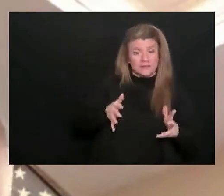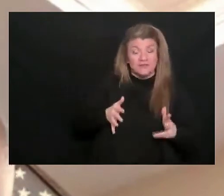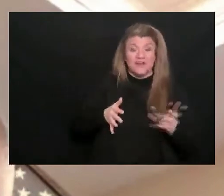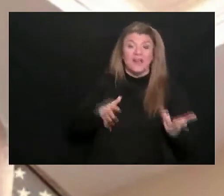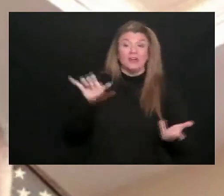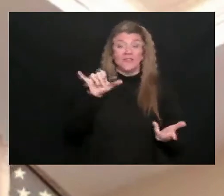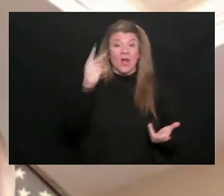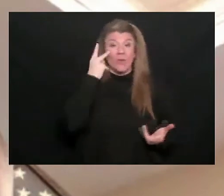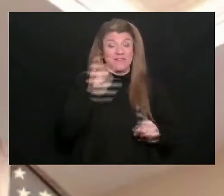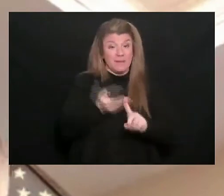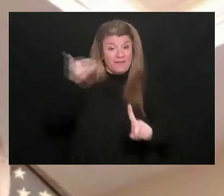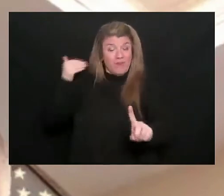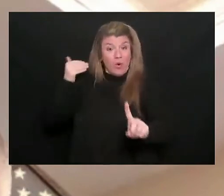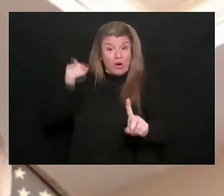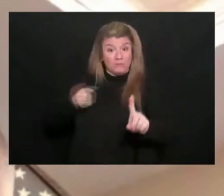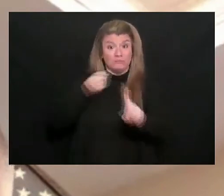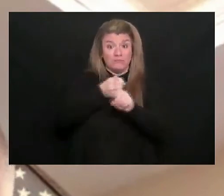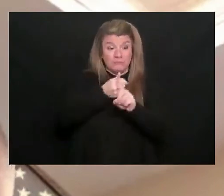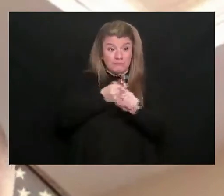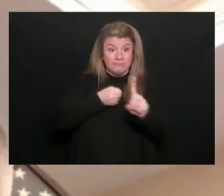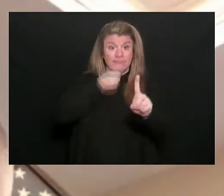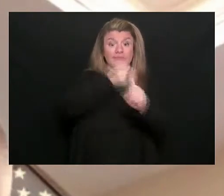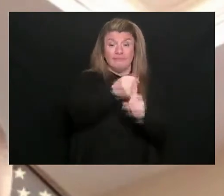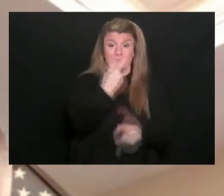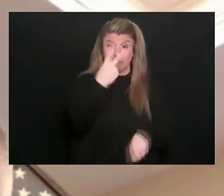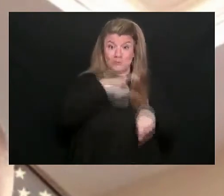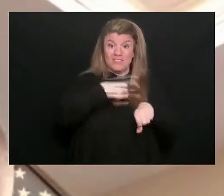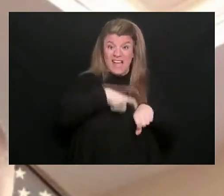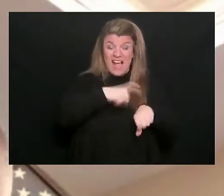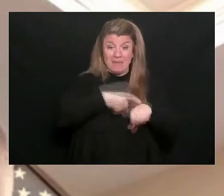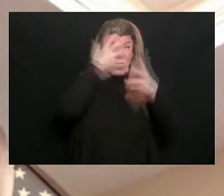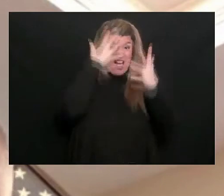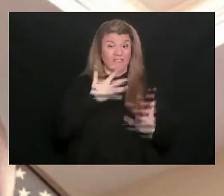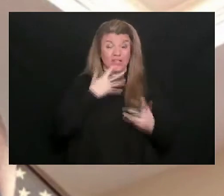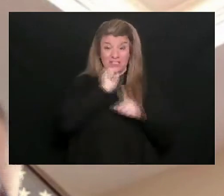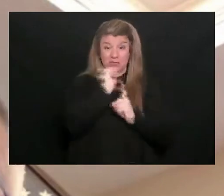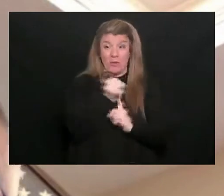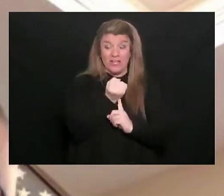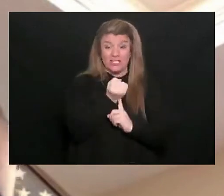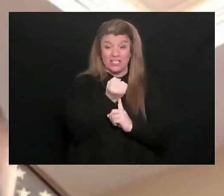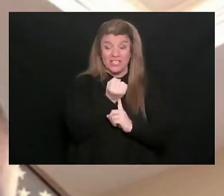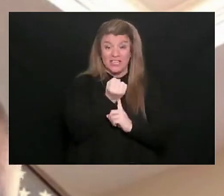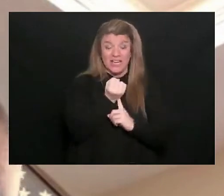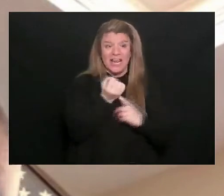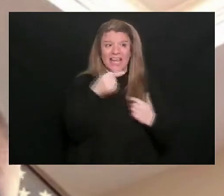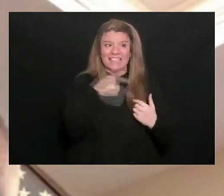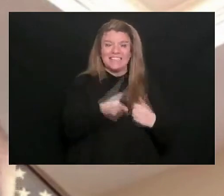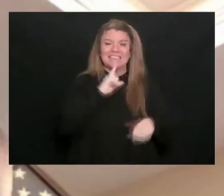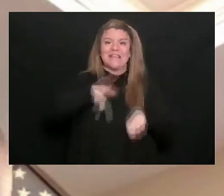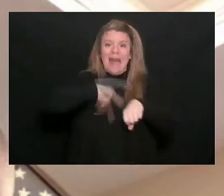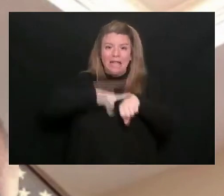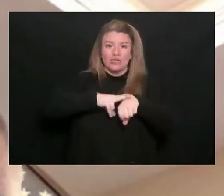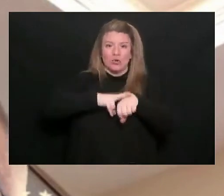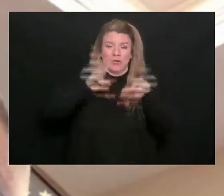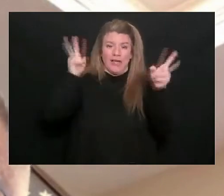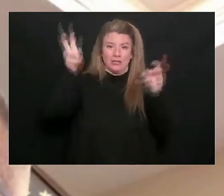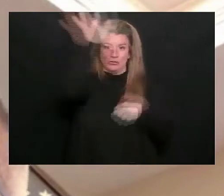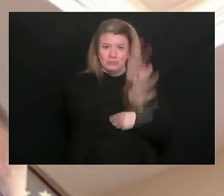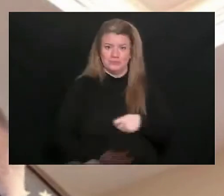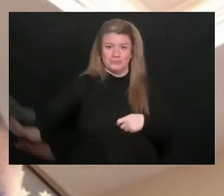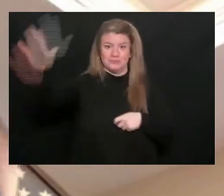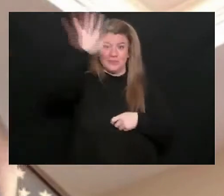two surges, the unfortunate circumstance is this is a national issue. So we are